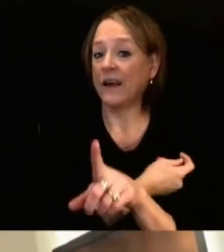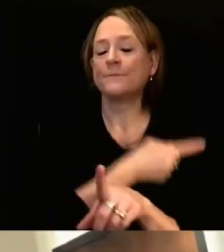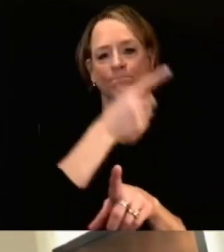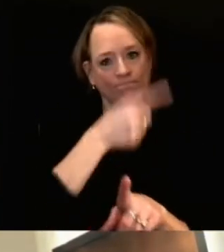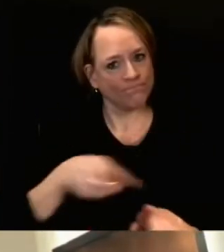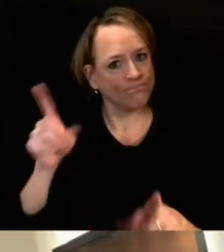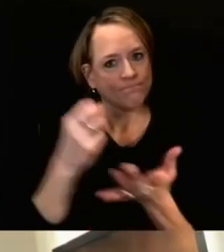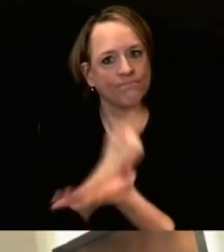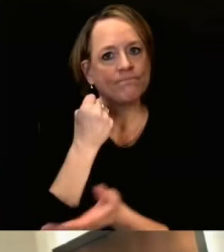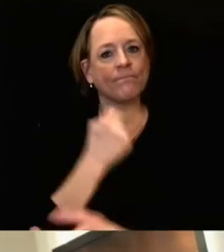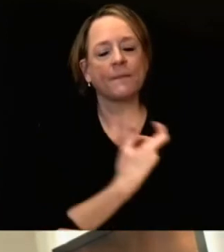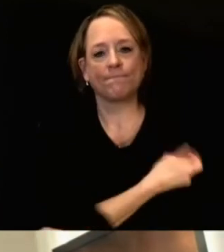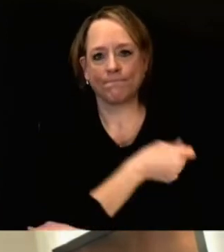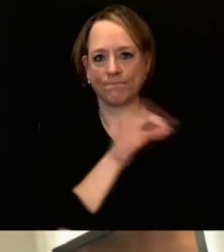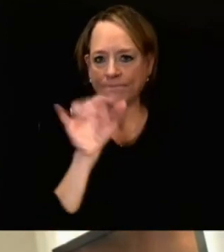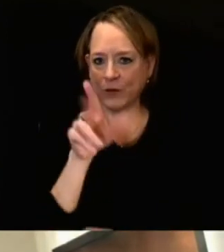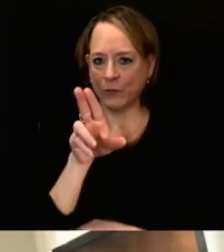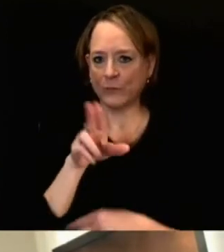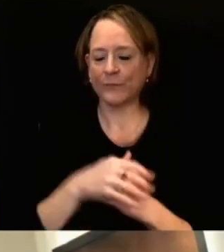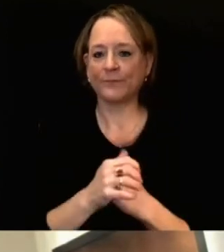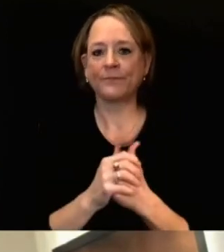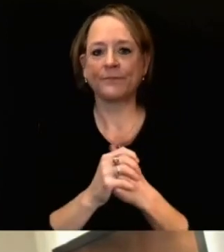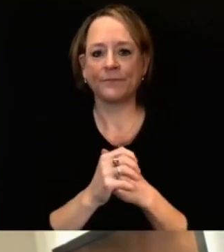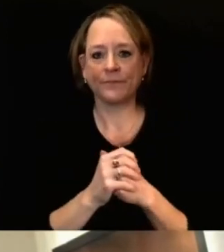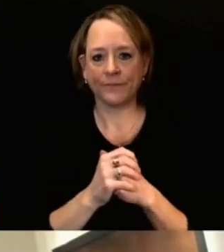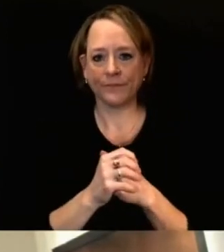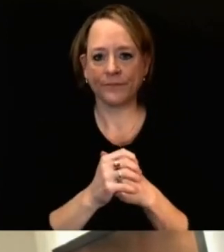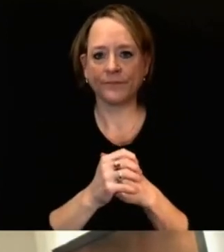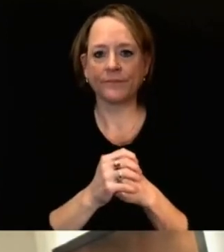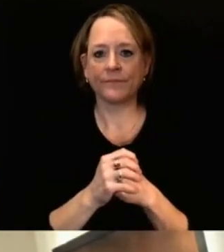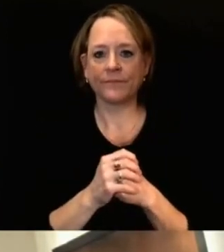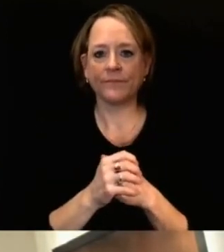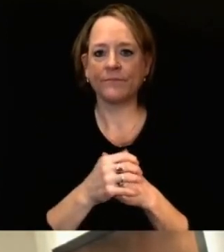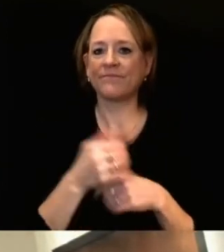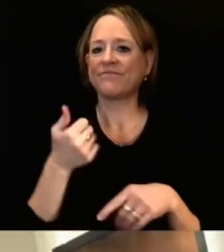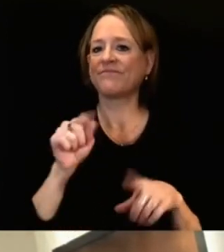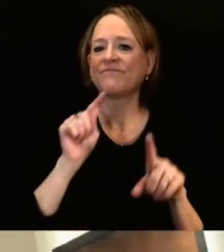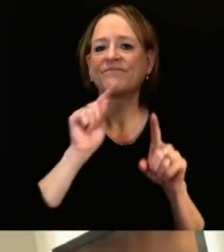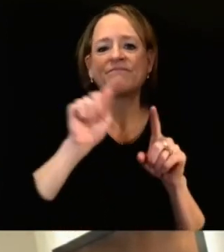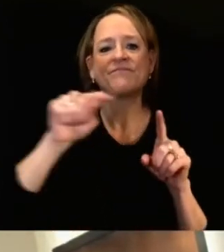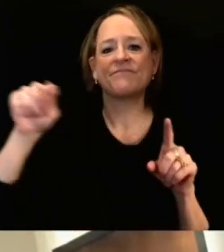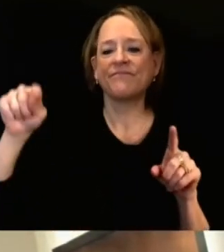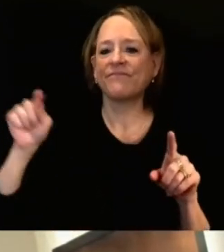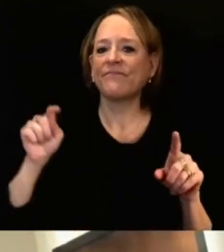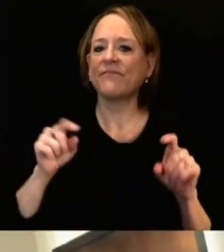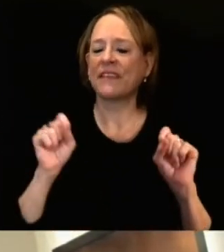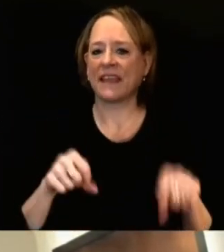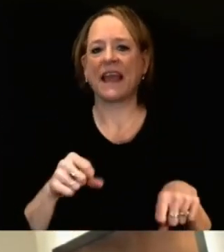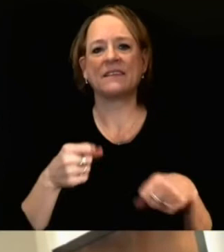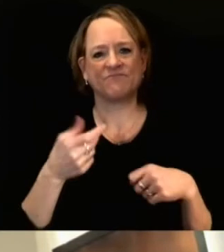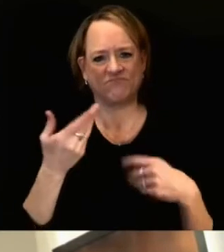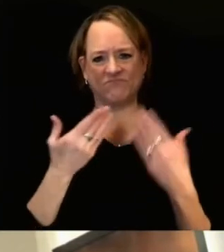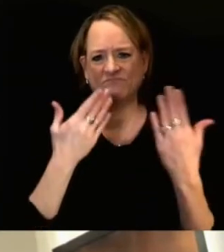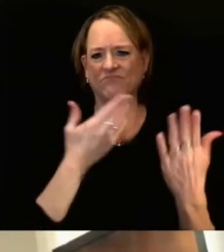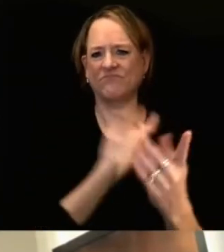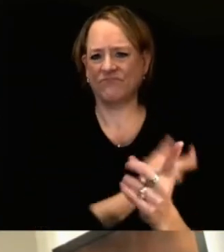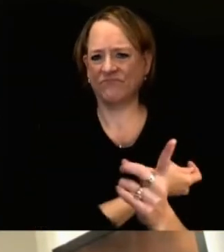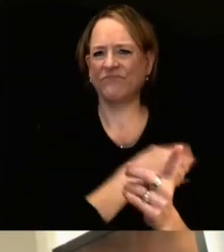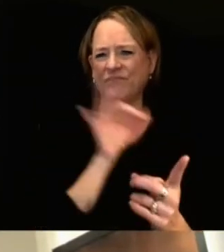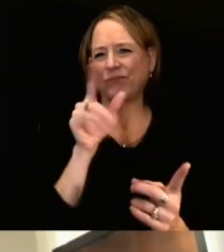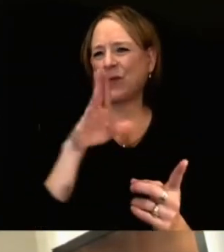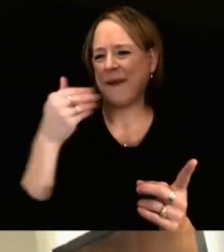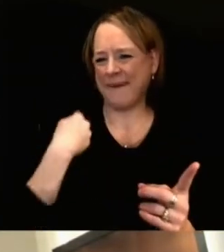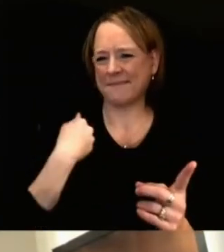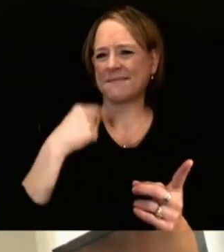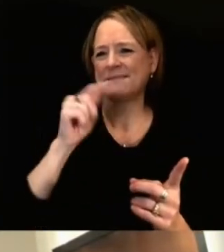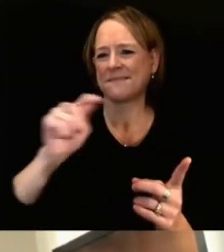get other vaccines, at pharmacies and primary care offices and hospitals. So yes, getting vaccinated for COVID, boosted for